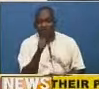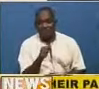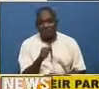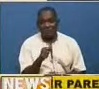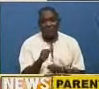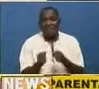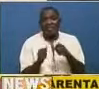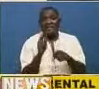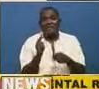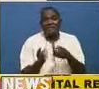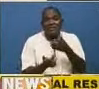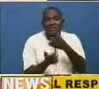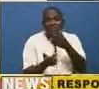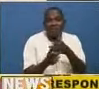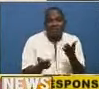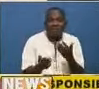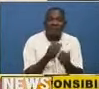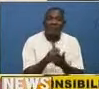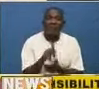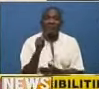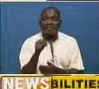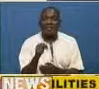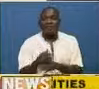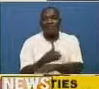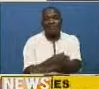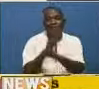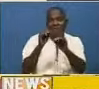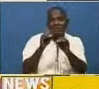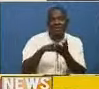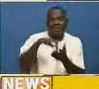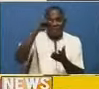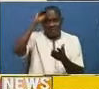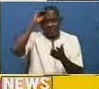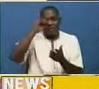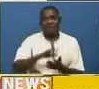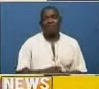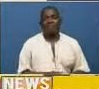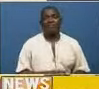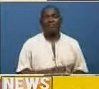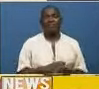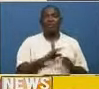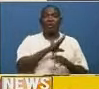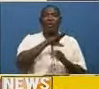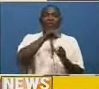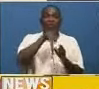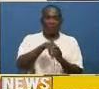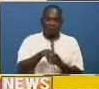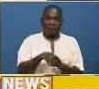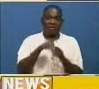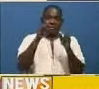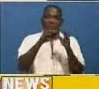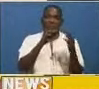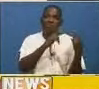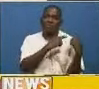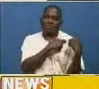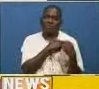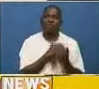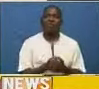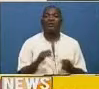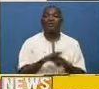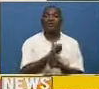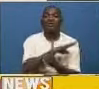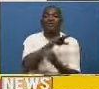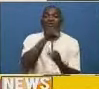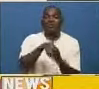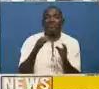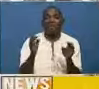the technology that enhances teaching and learning is fully integrated in the work of the teacher, fully integrated